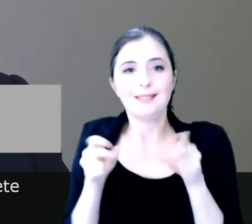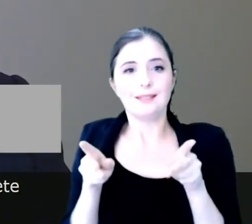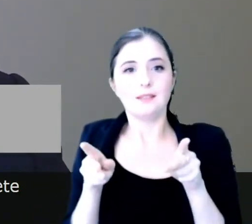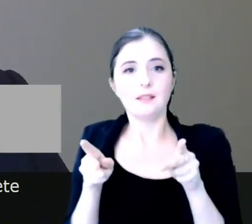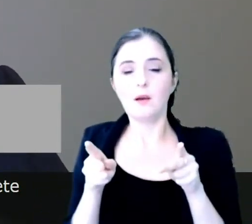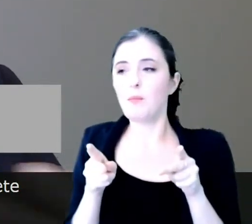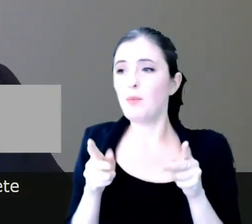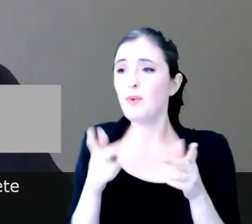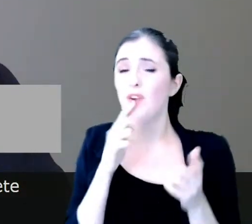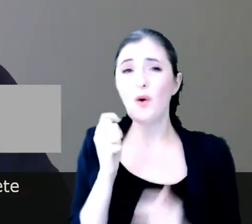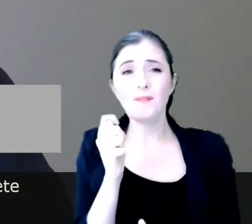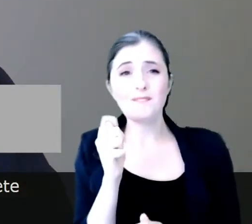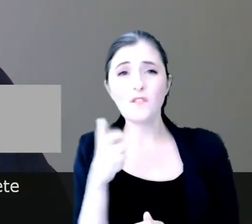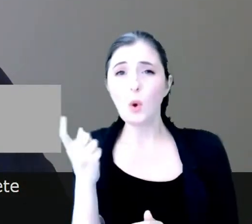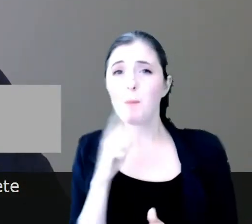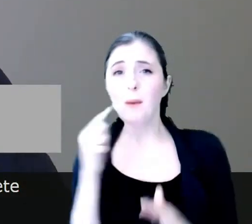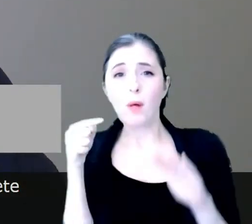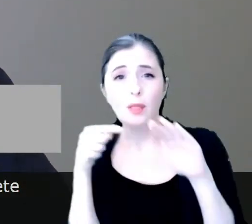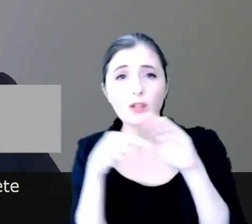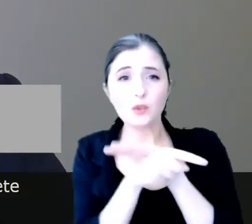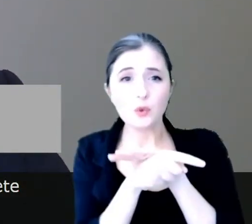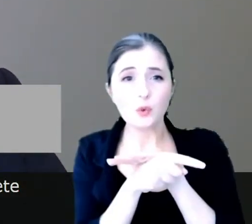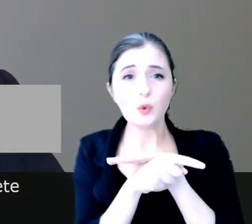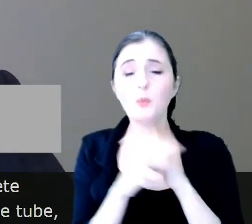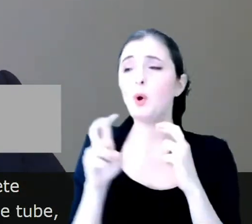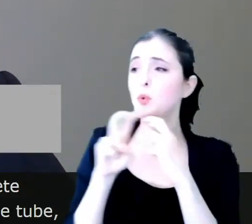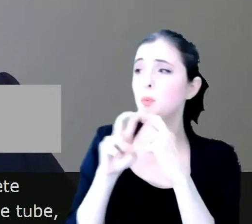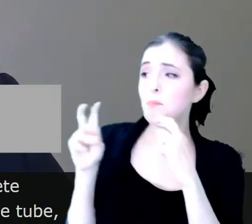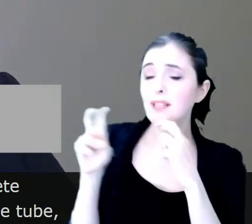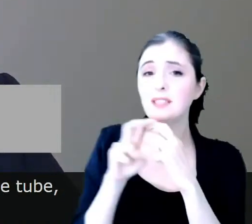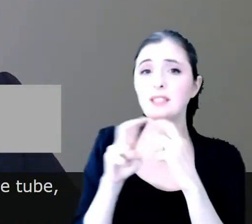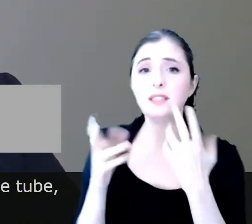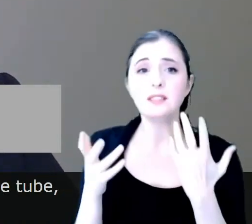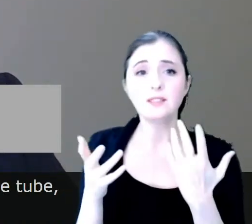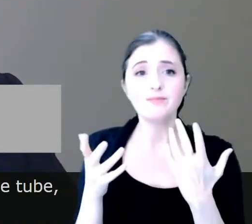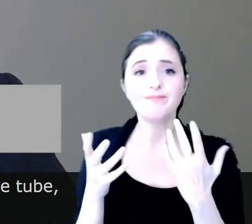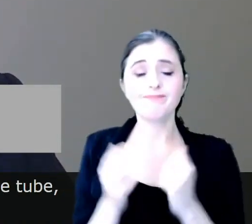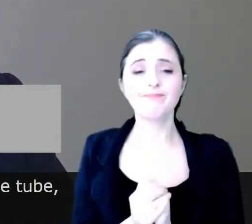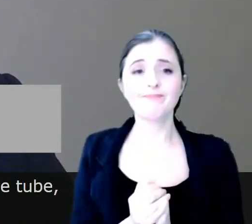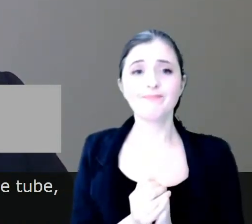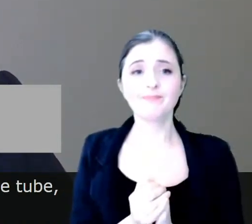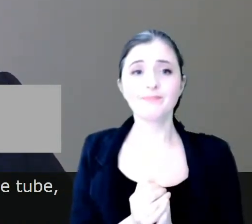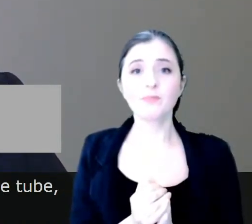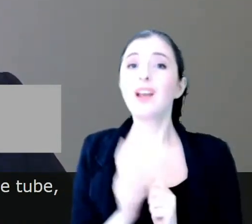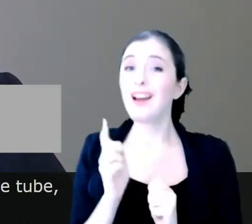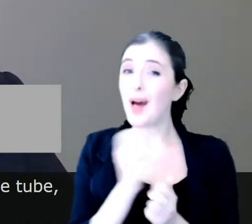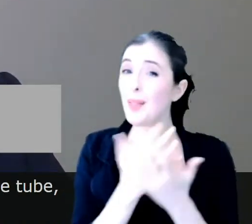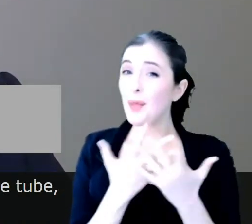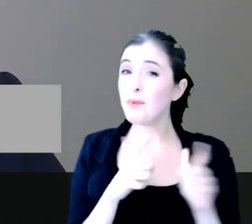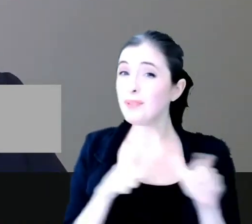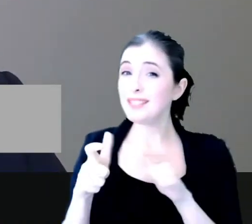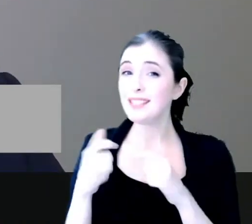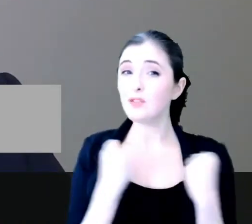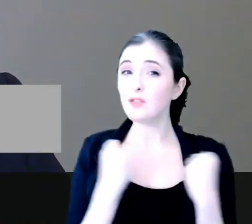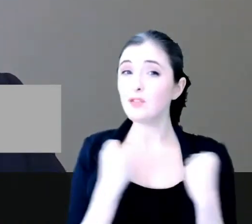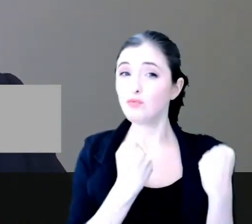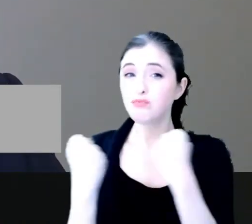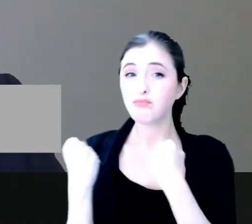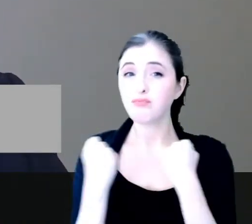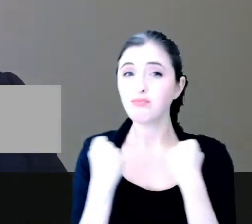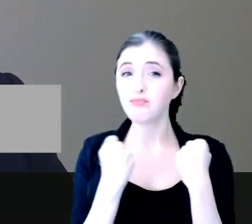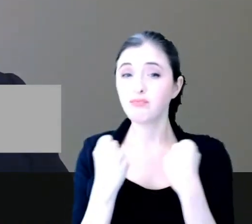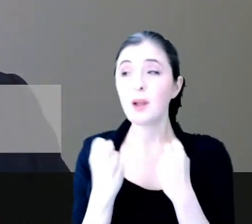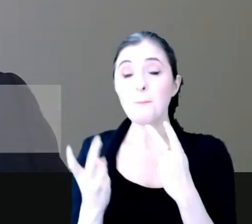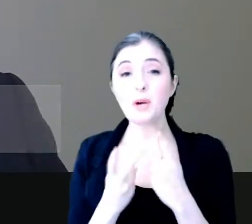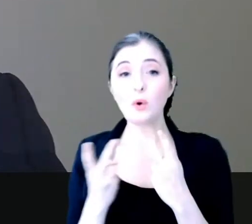taking the tube, getting on buses at the moment, a lot of people still driving in cars, and an awful lot of people riding